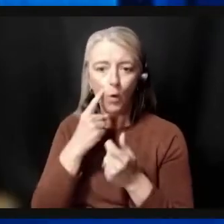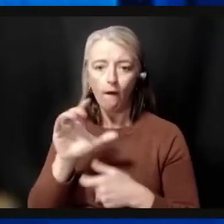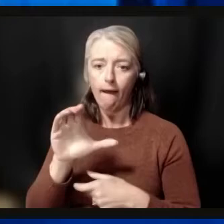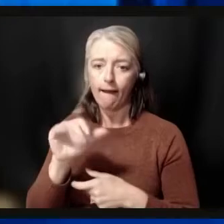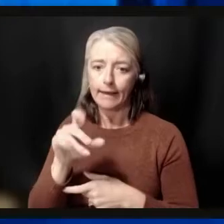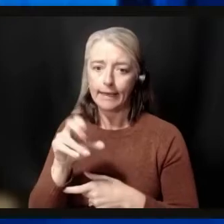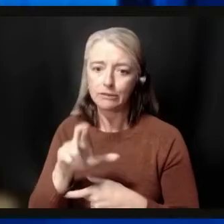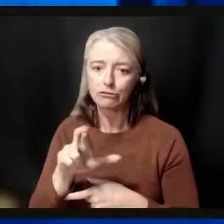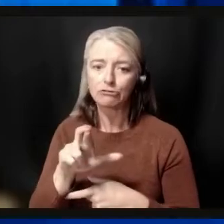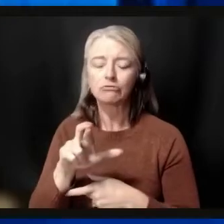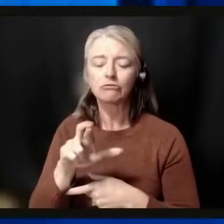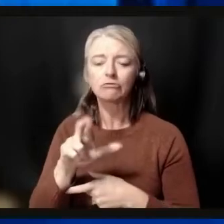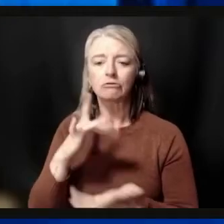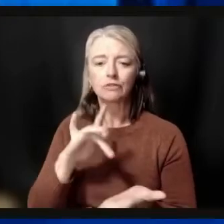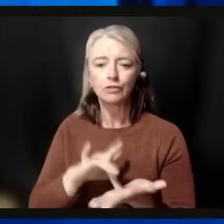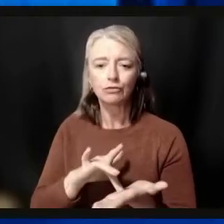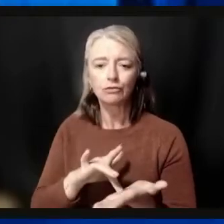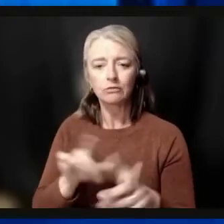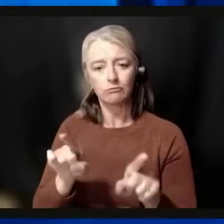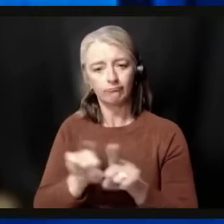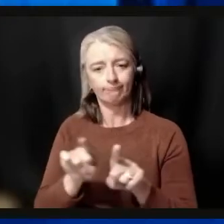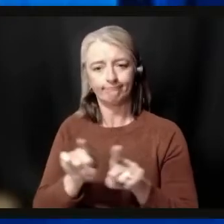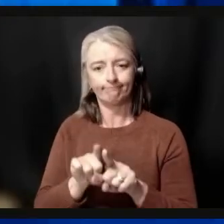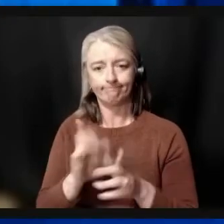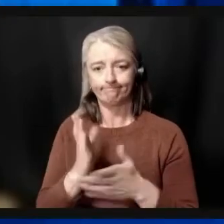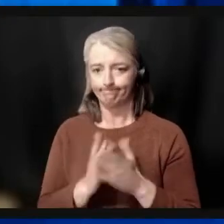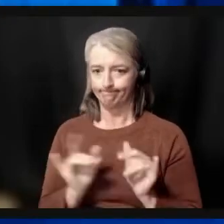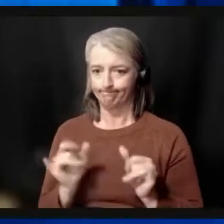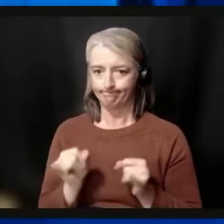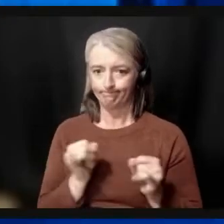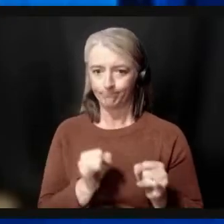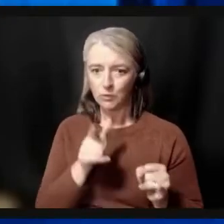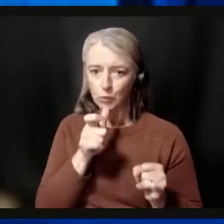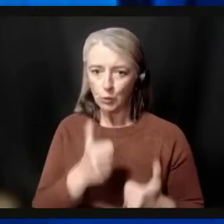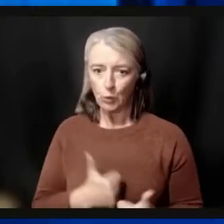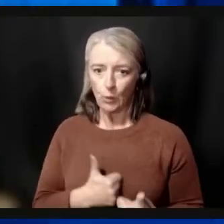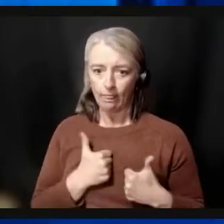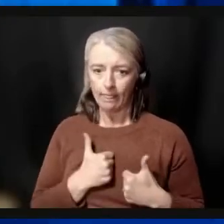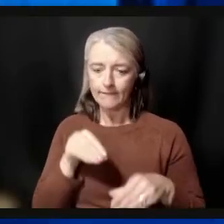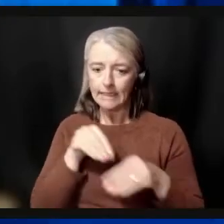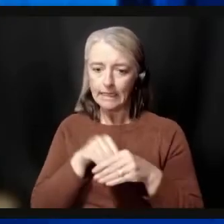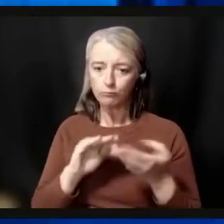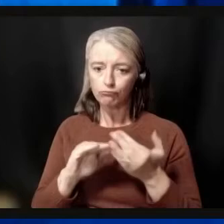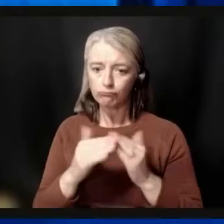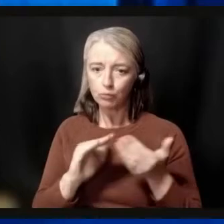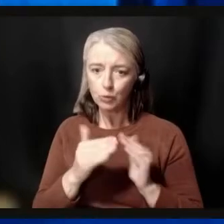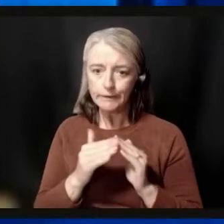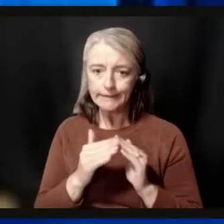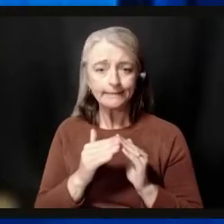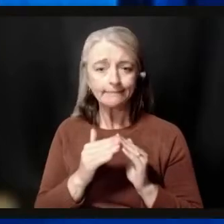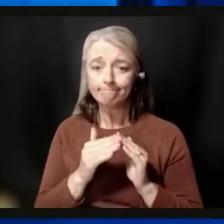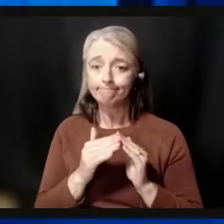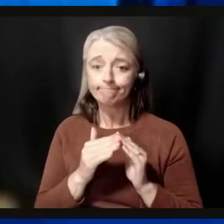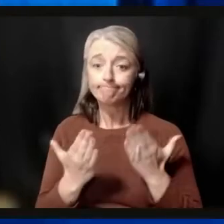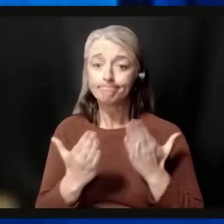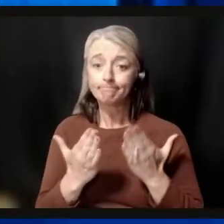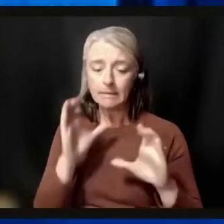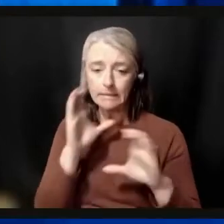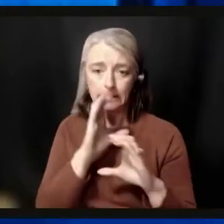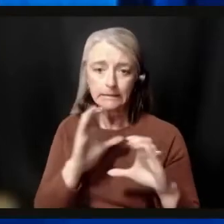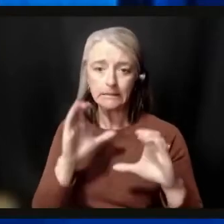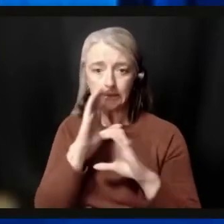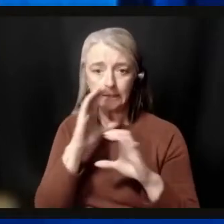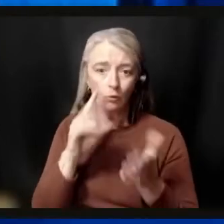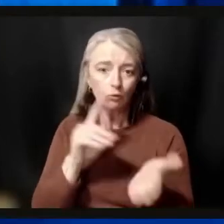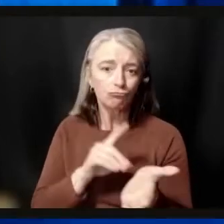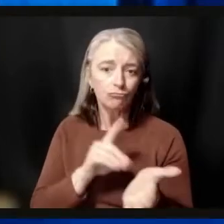cancer center, but there's a lot of individuals who are living in our communities and they're maybe seeking primary care when they have a